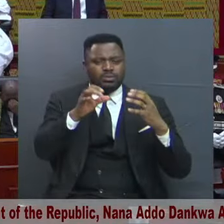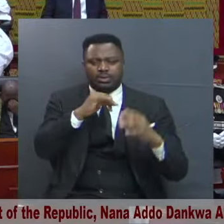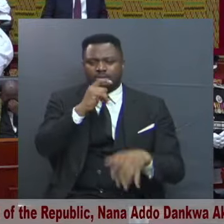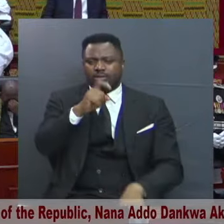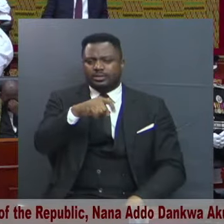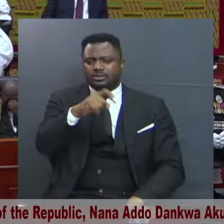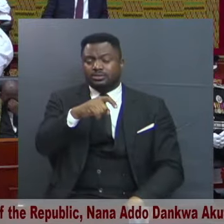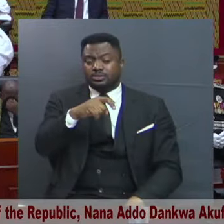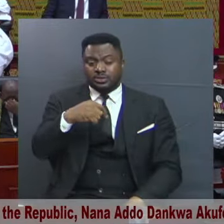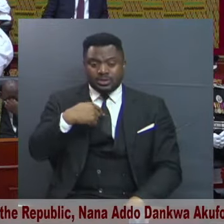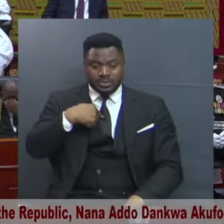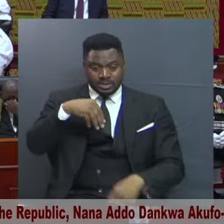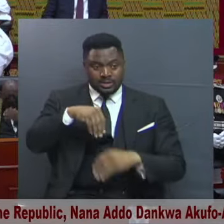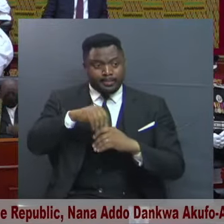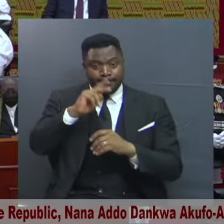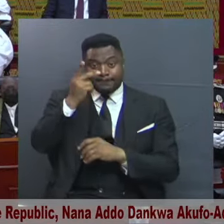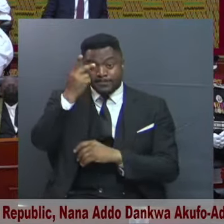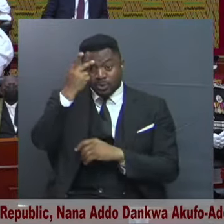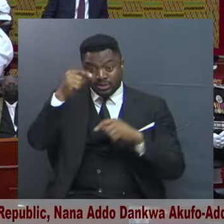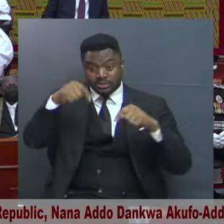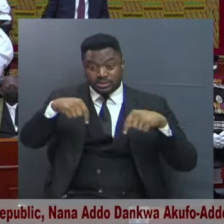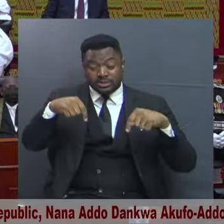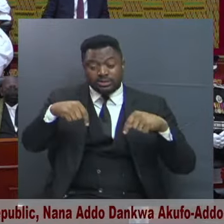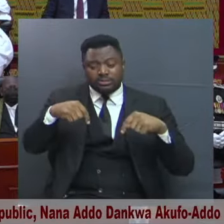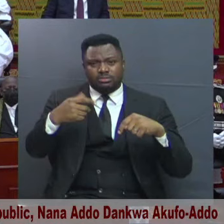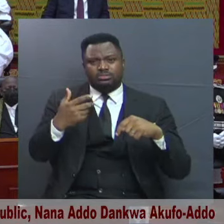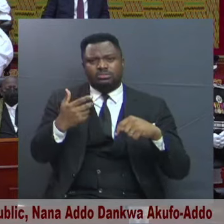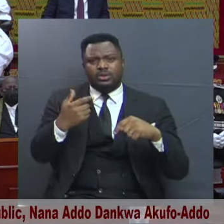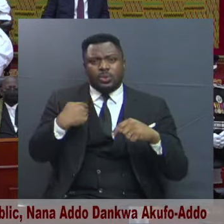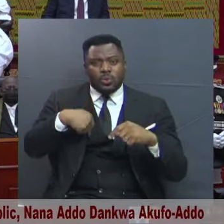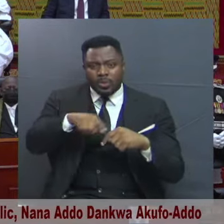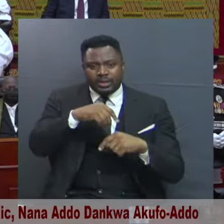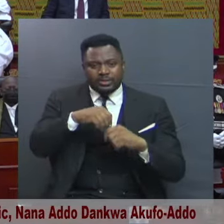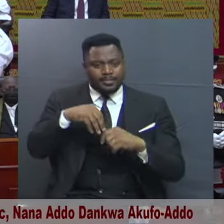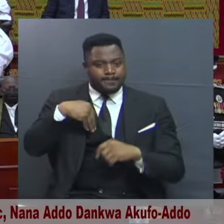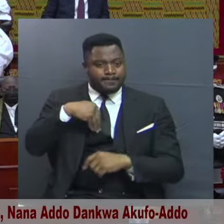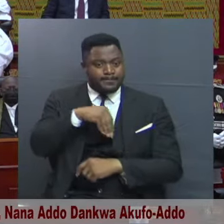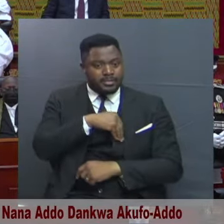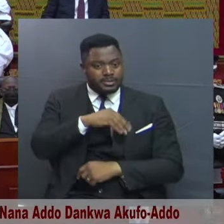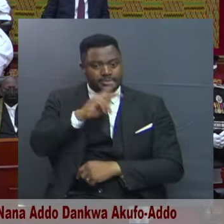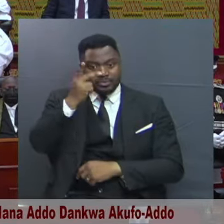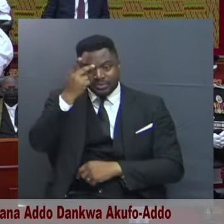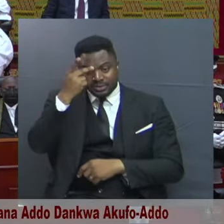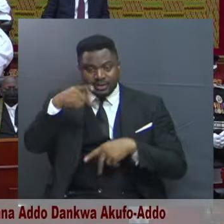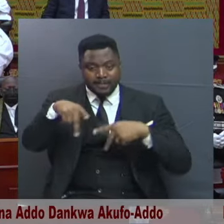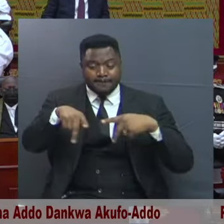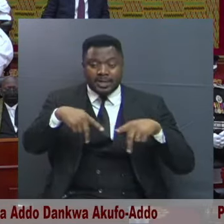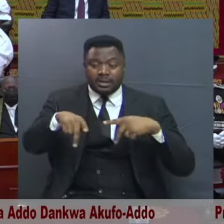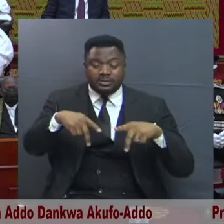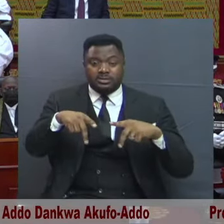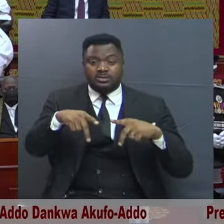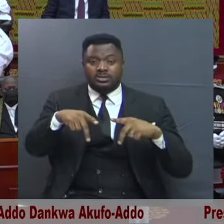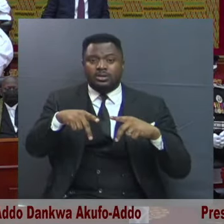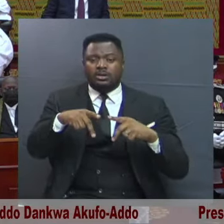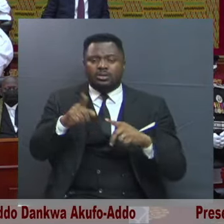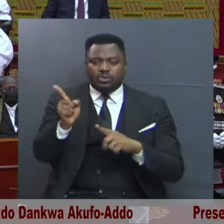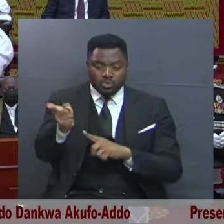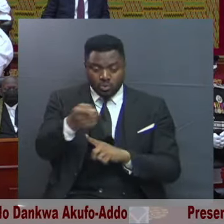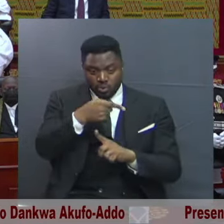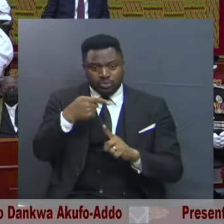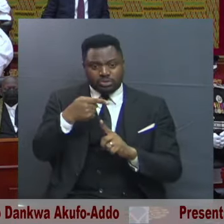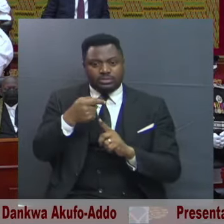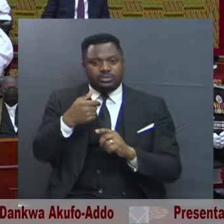we who are in politics and we who are members of political parties or to